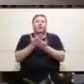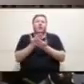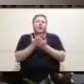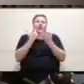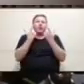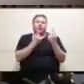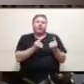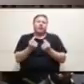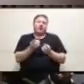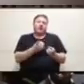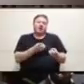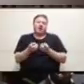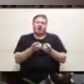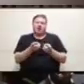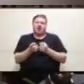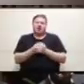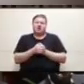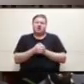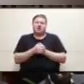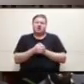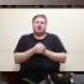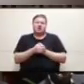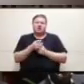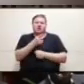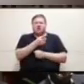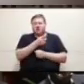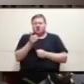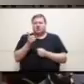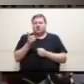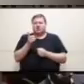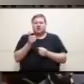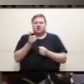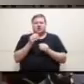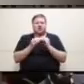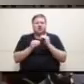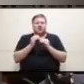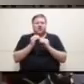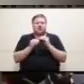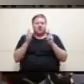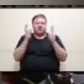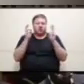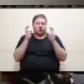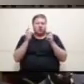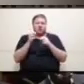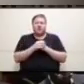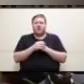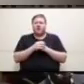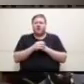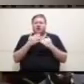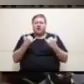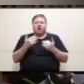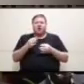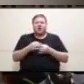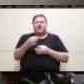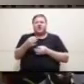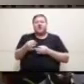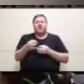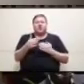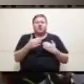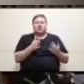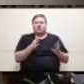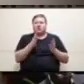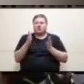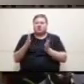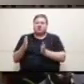to deal with should these corrective measures be implemented. So we are now at an advanced stage in terms of the